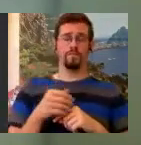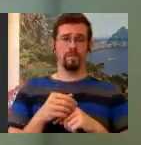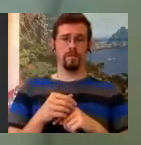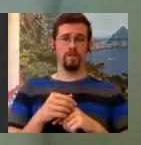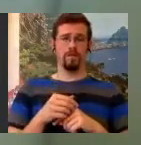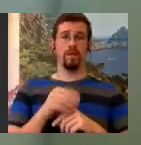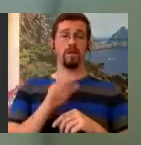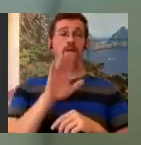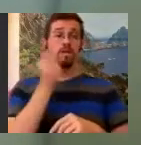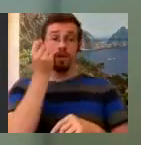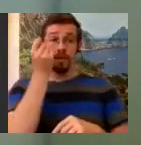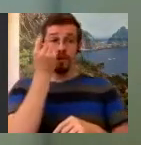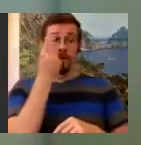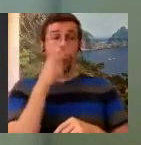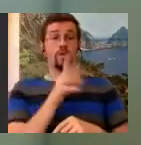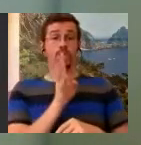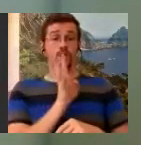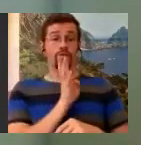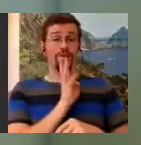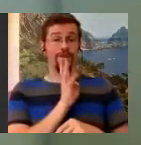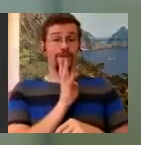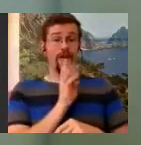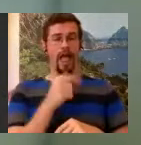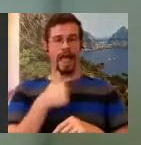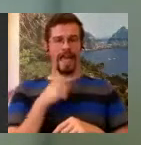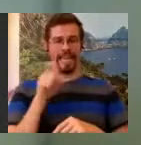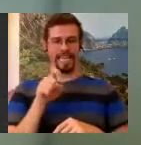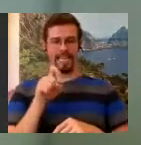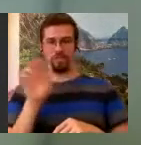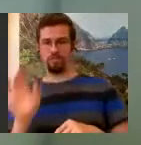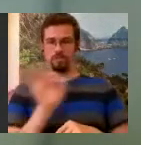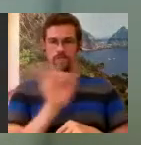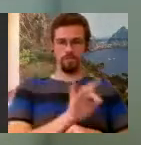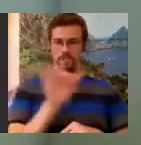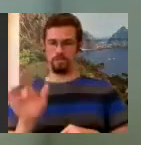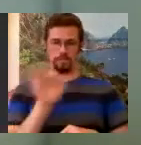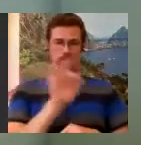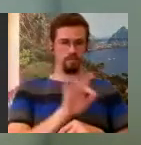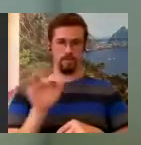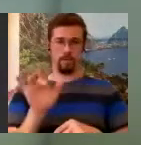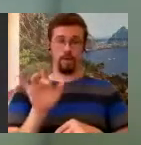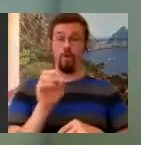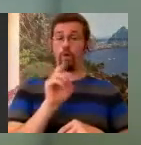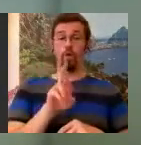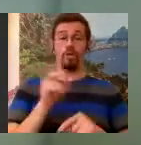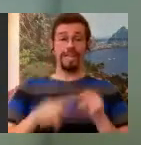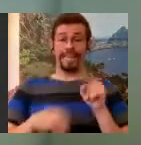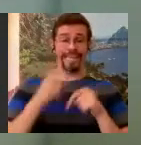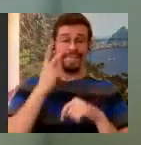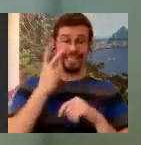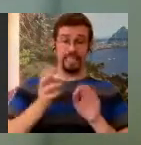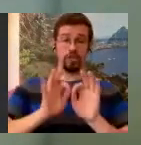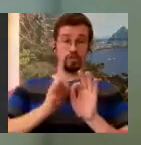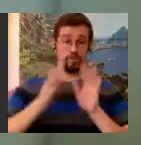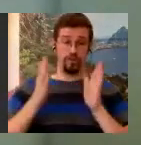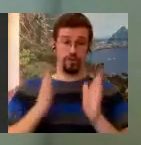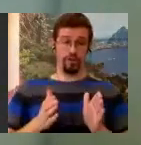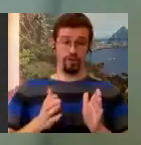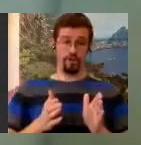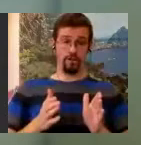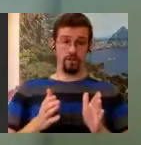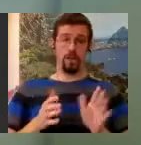Maria, just so you know, when you talk, I have to go back to you, or otherwise the interpreter won't be able to interpret you. Okay.